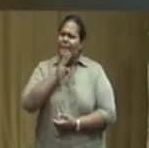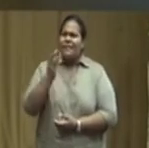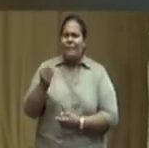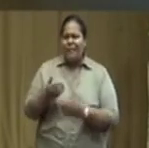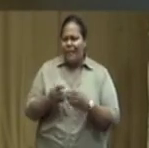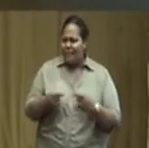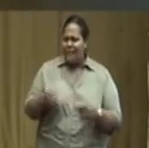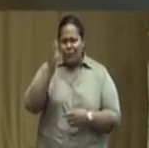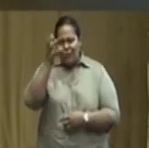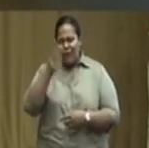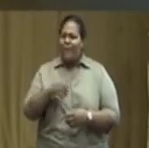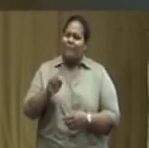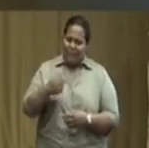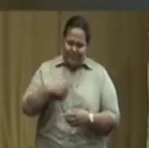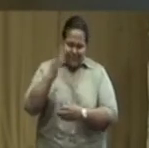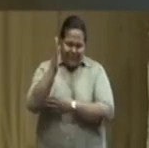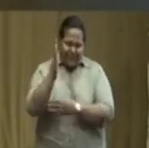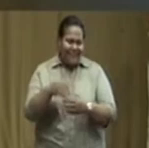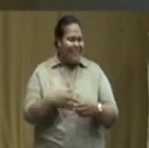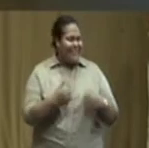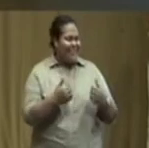behind. Thank you very much.